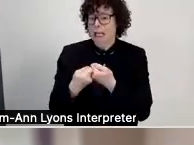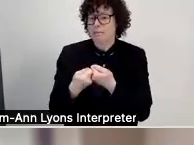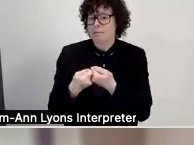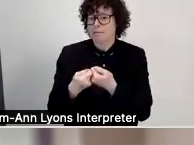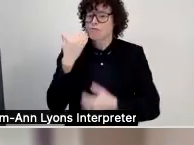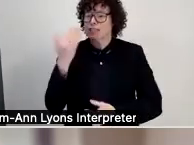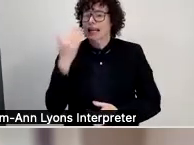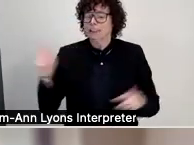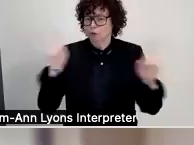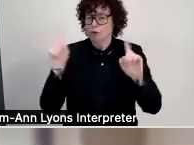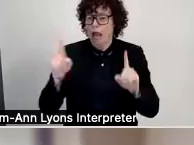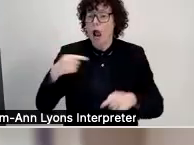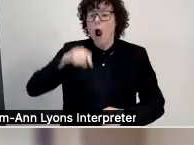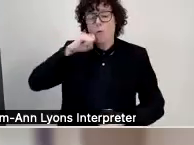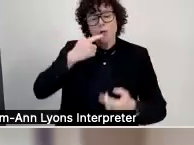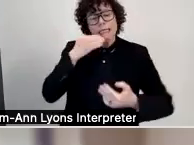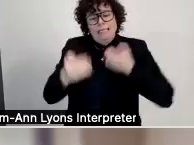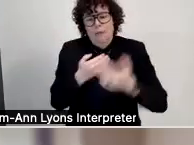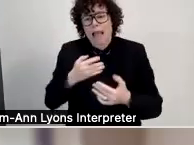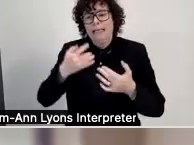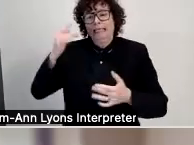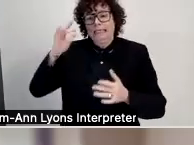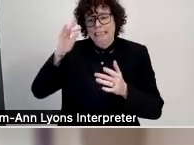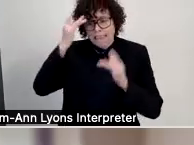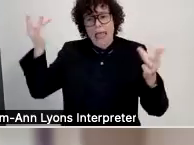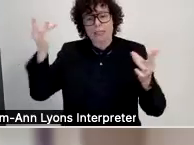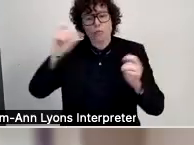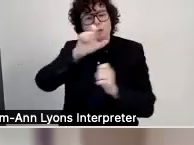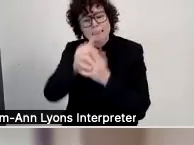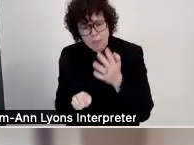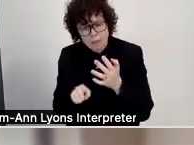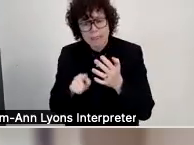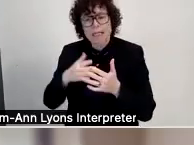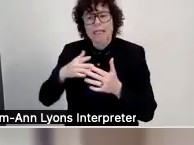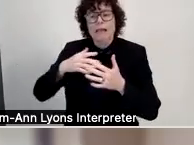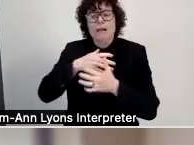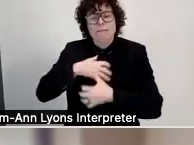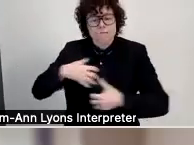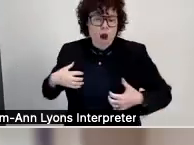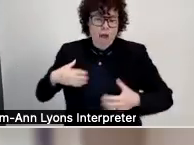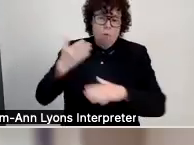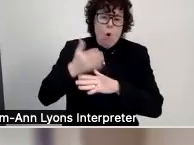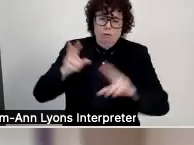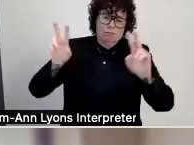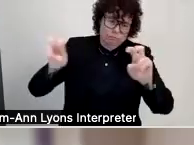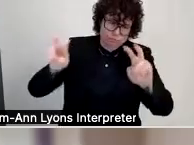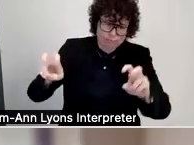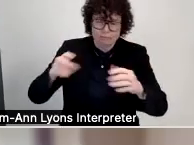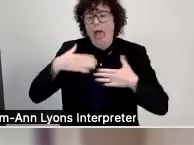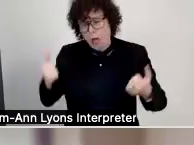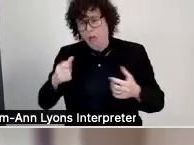to tell you about the Intellectual Disability Health Capability Framework, which I'll call the framework for short. We've just heard